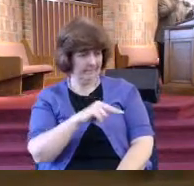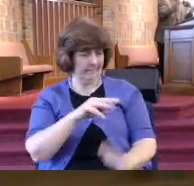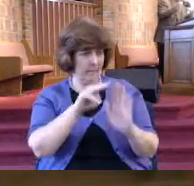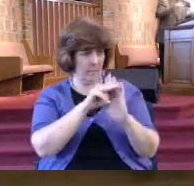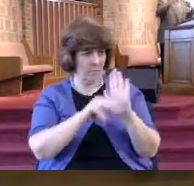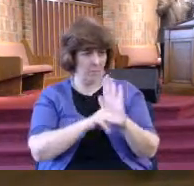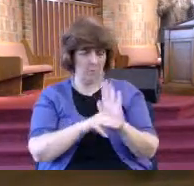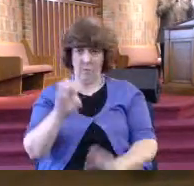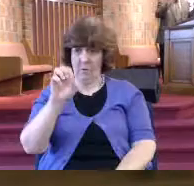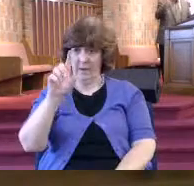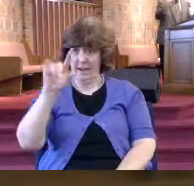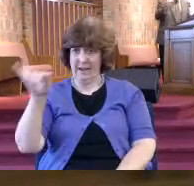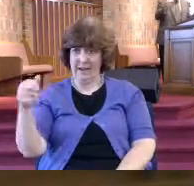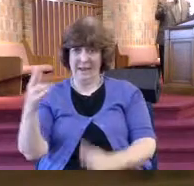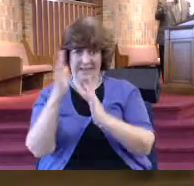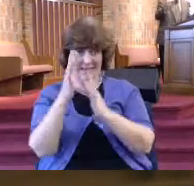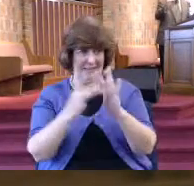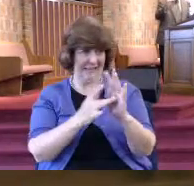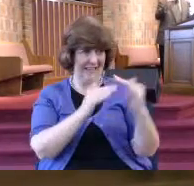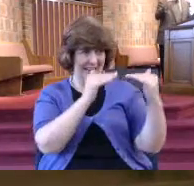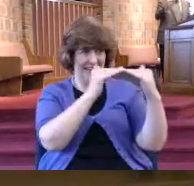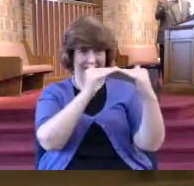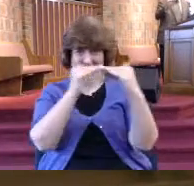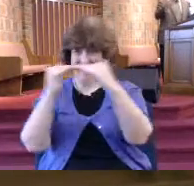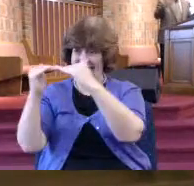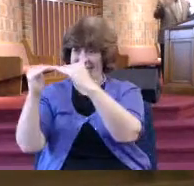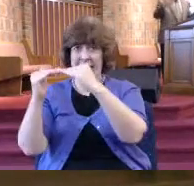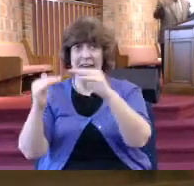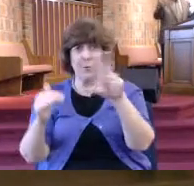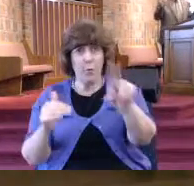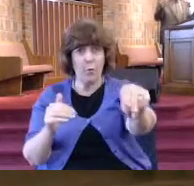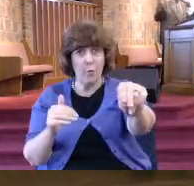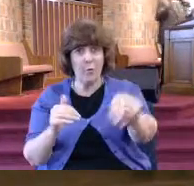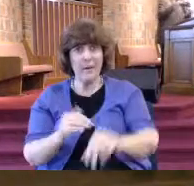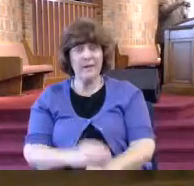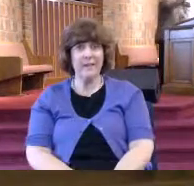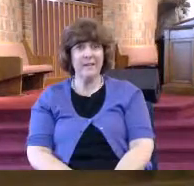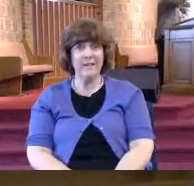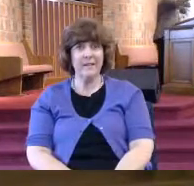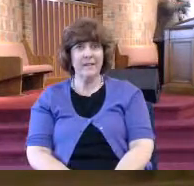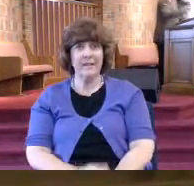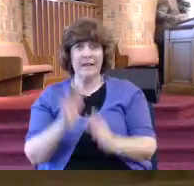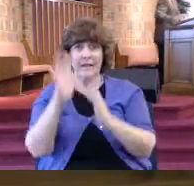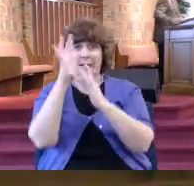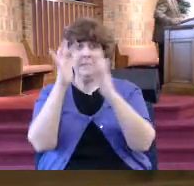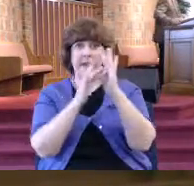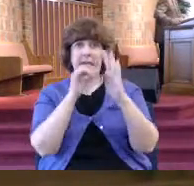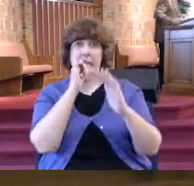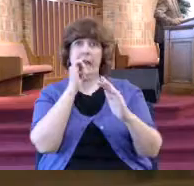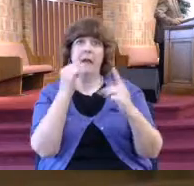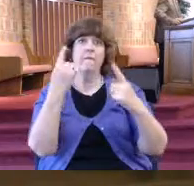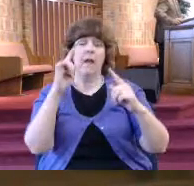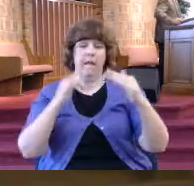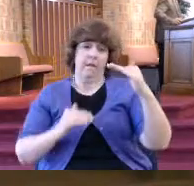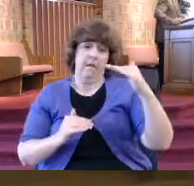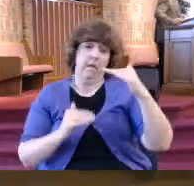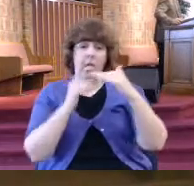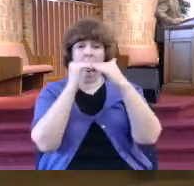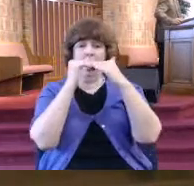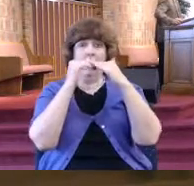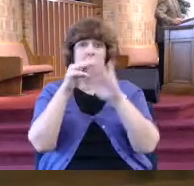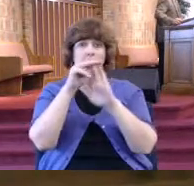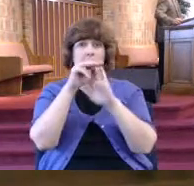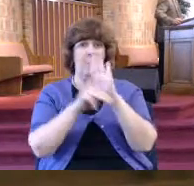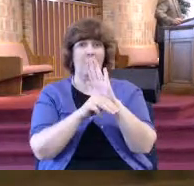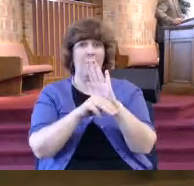and Jesus were not equal. Jesus was not coming up to the level of Moses and Elijah, but